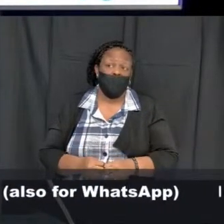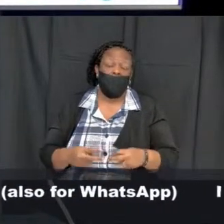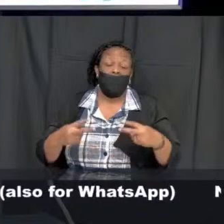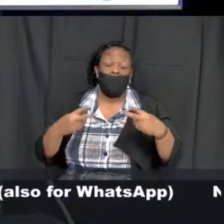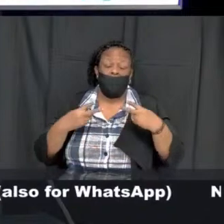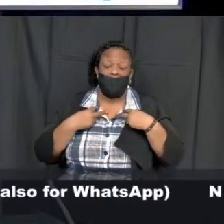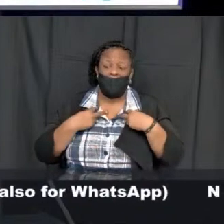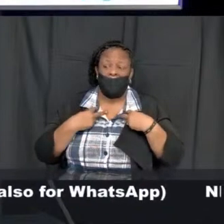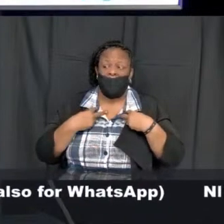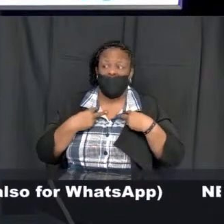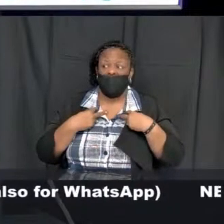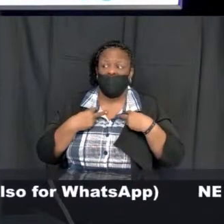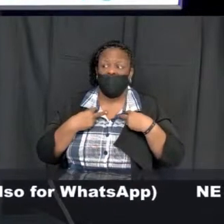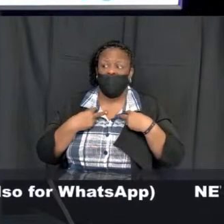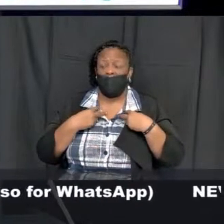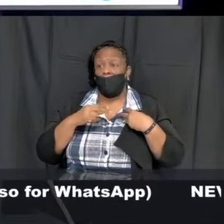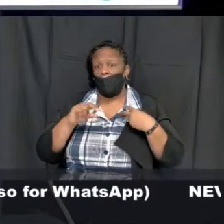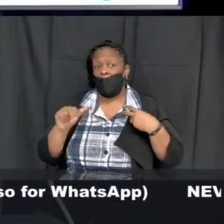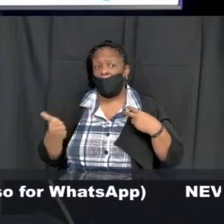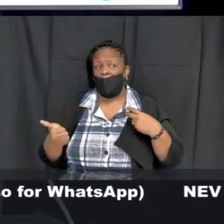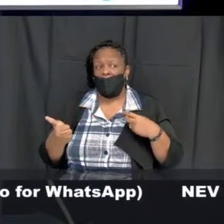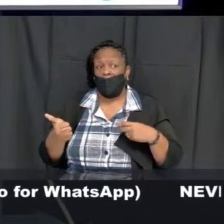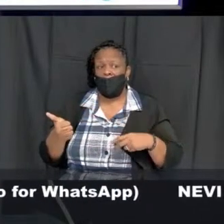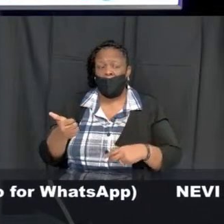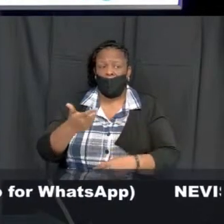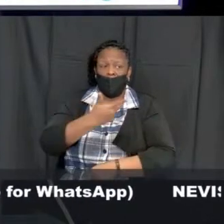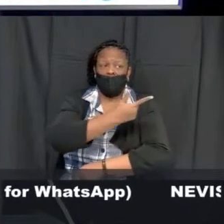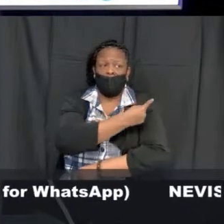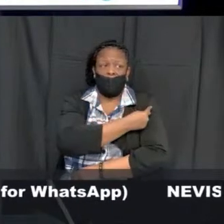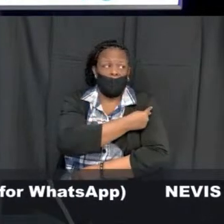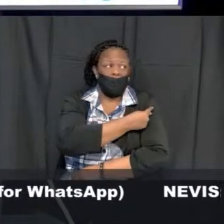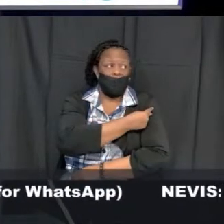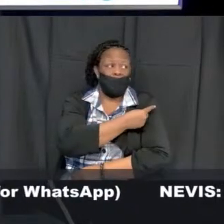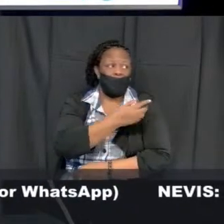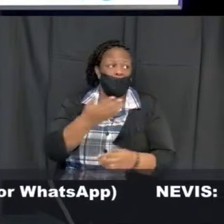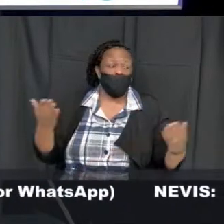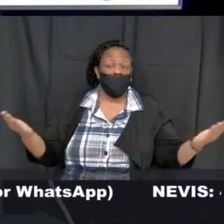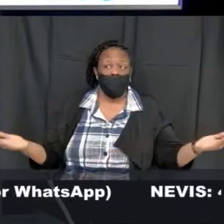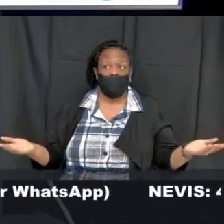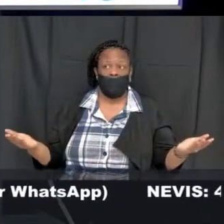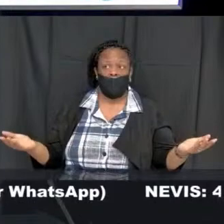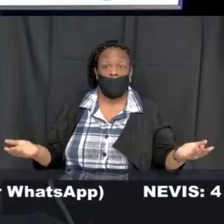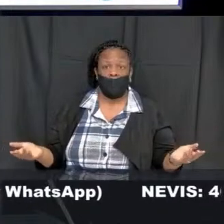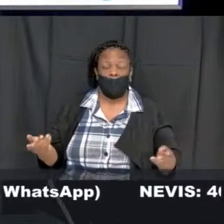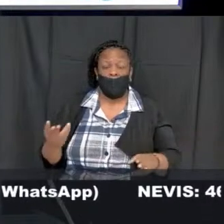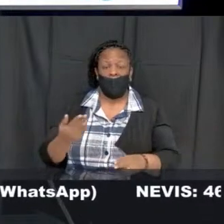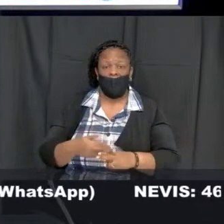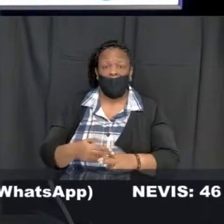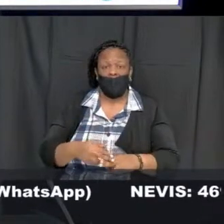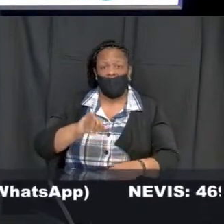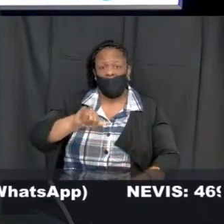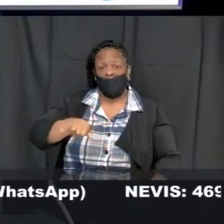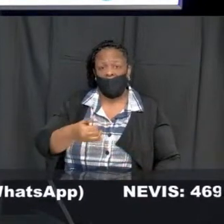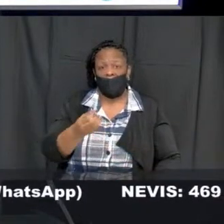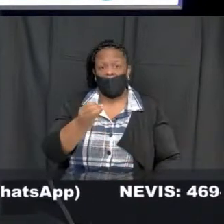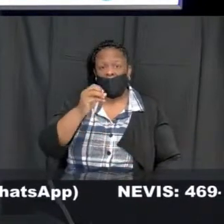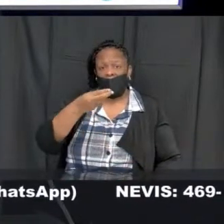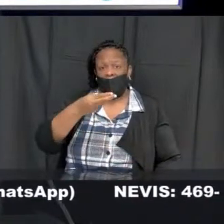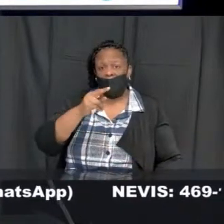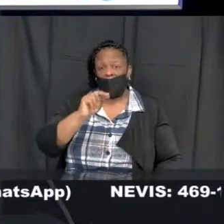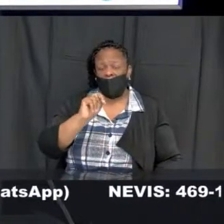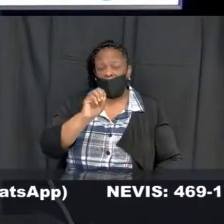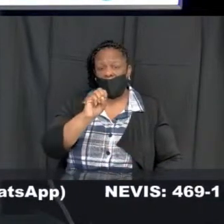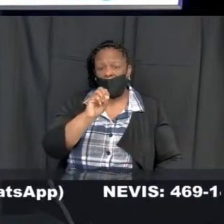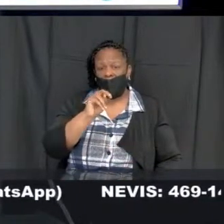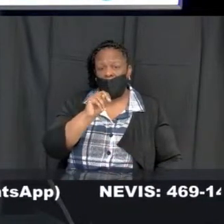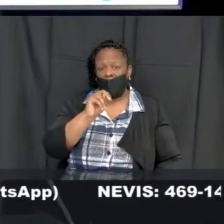have access to the Johnson & Johnson vaccine as yet. And so if we do, it would be a time